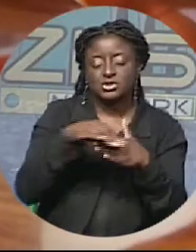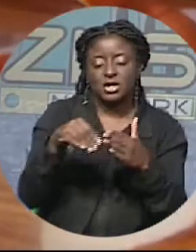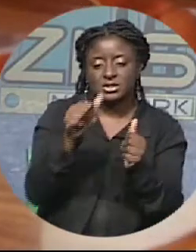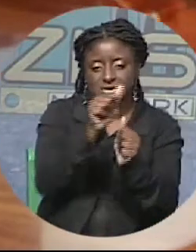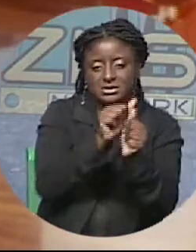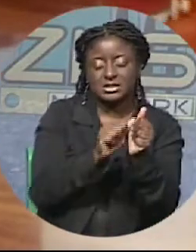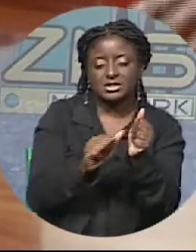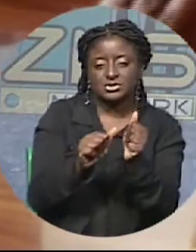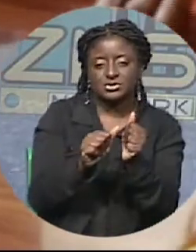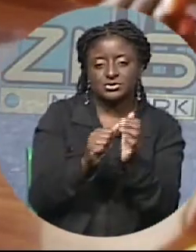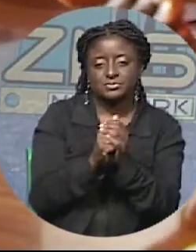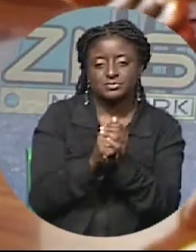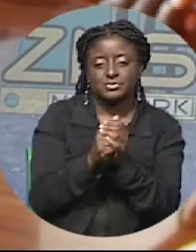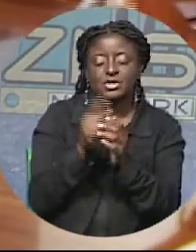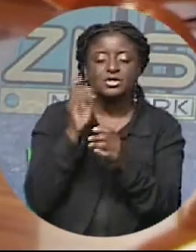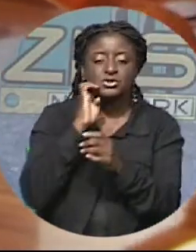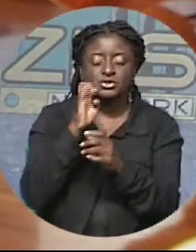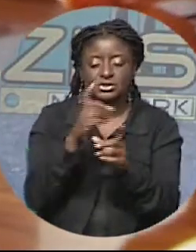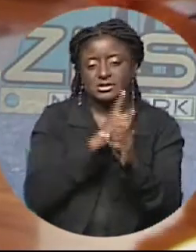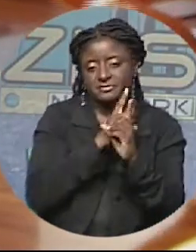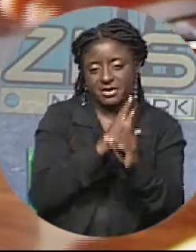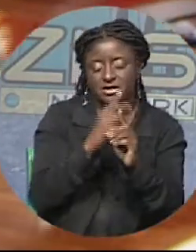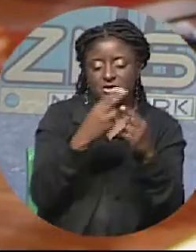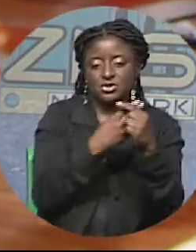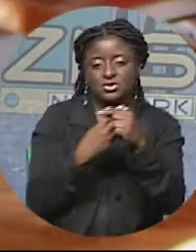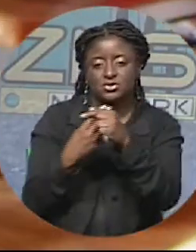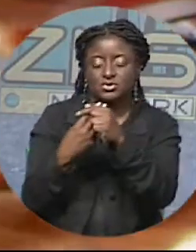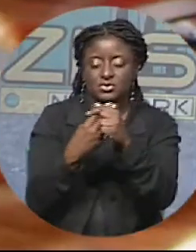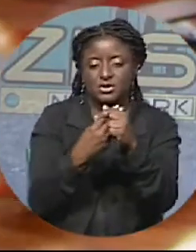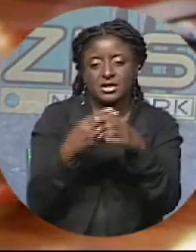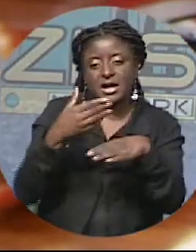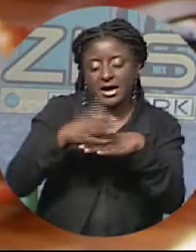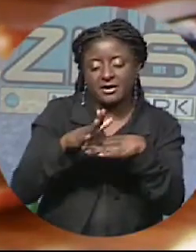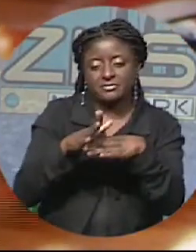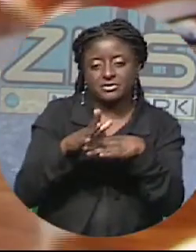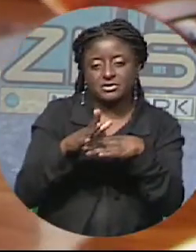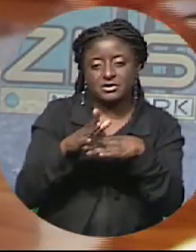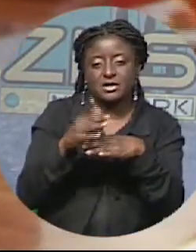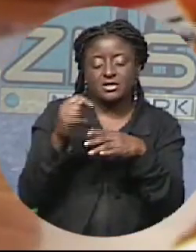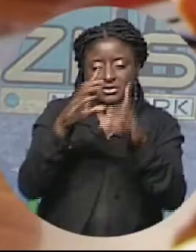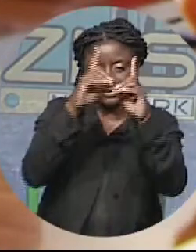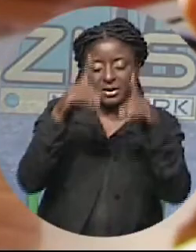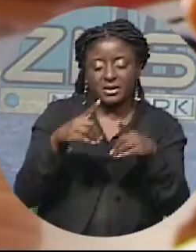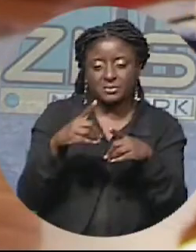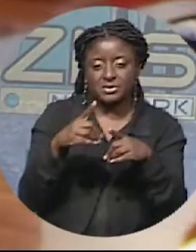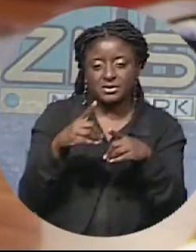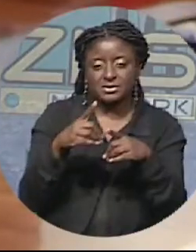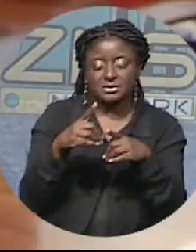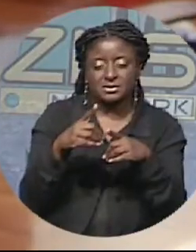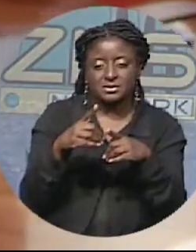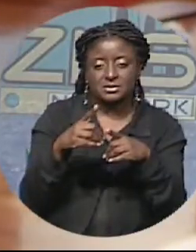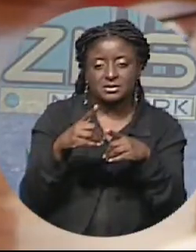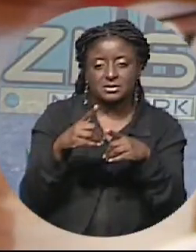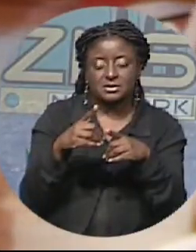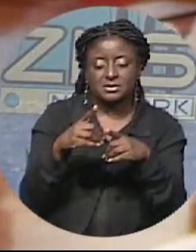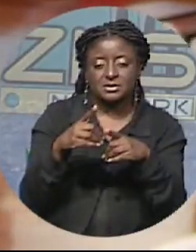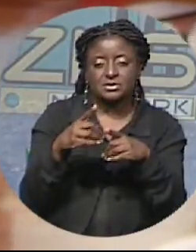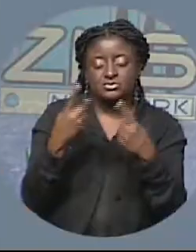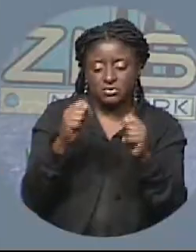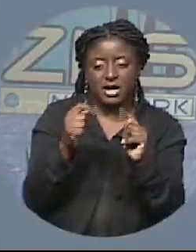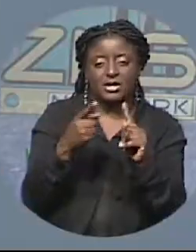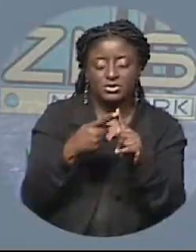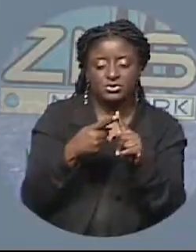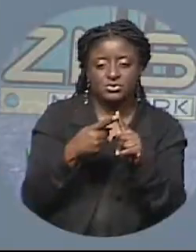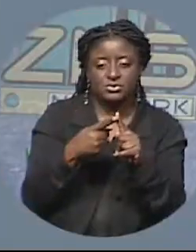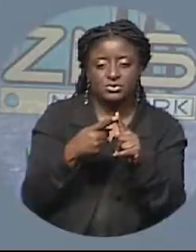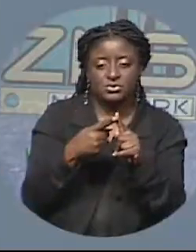present. She defended the union following a release by the Department of Civil Aviation that sought to dispel the impression the department was deliberately